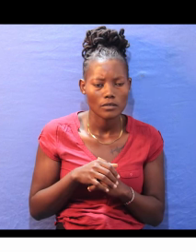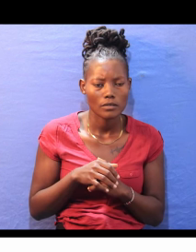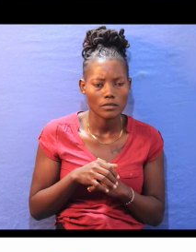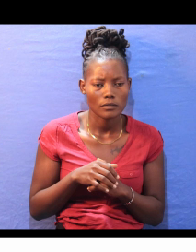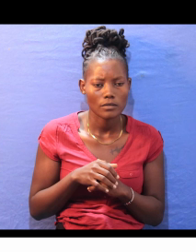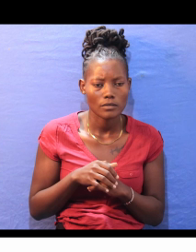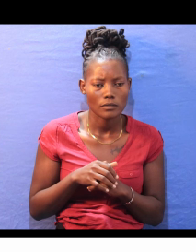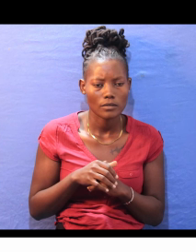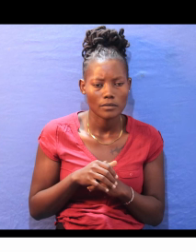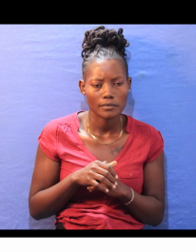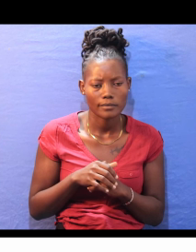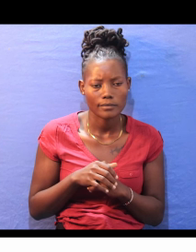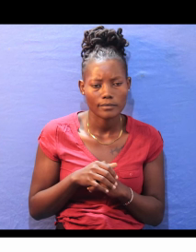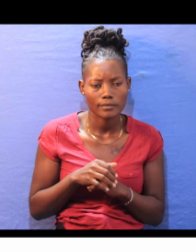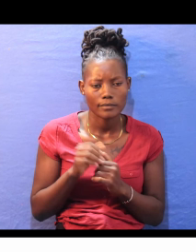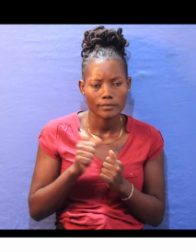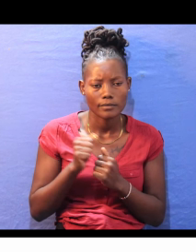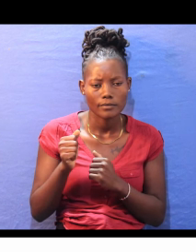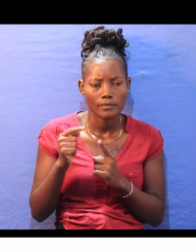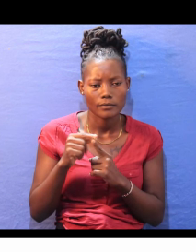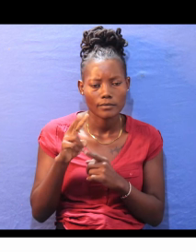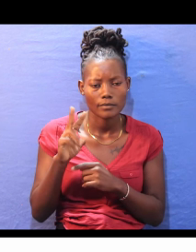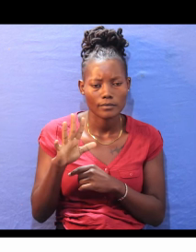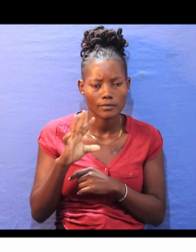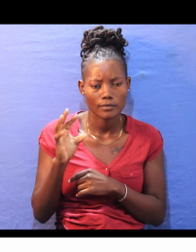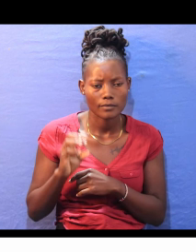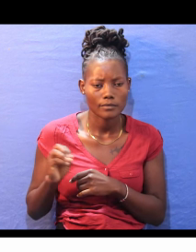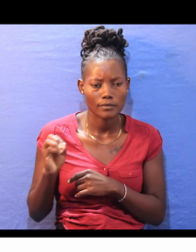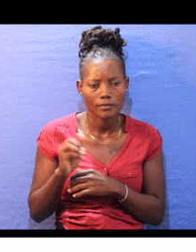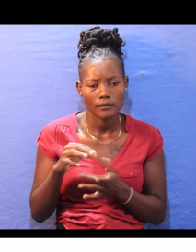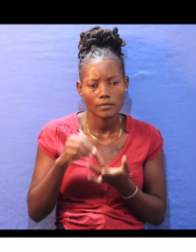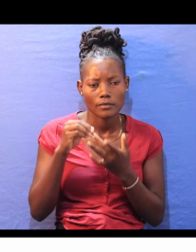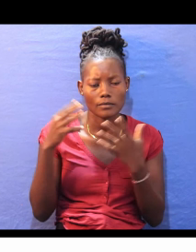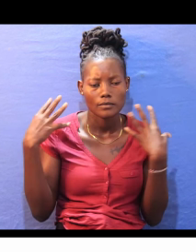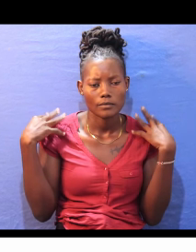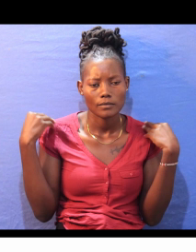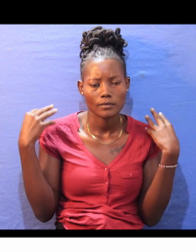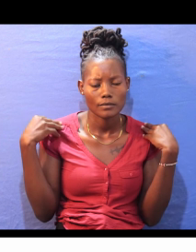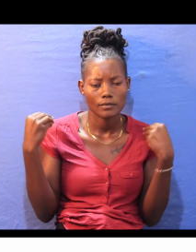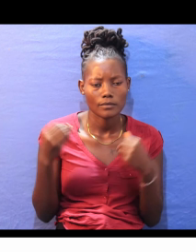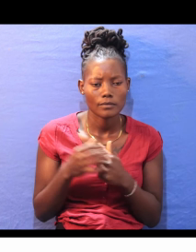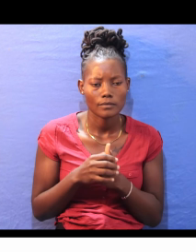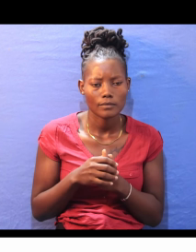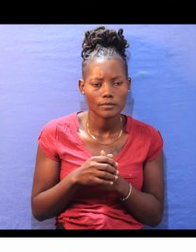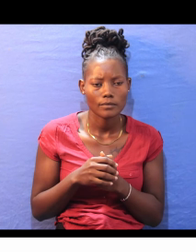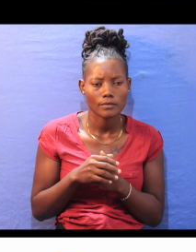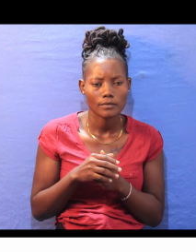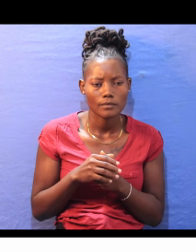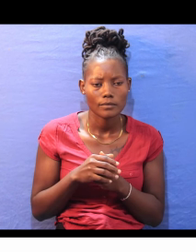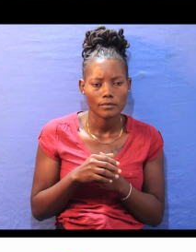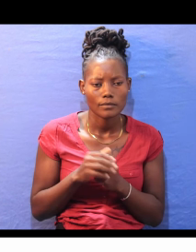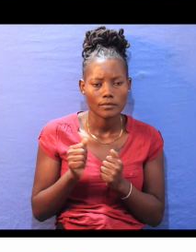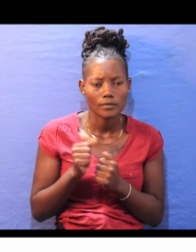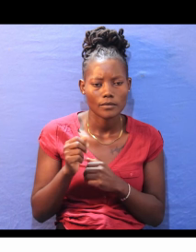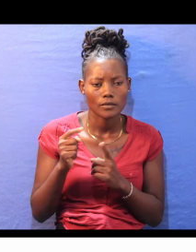clean and jerk. 15 to 25% special prep exercises, 15 to 25%